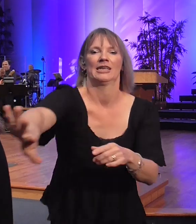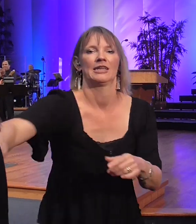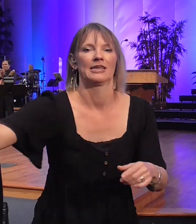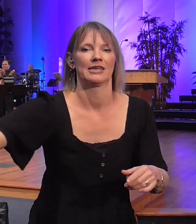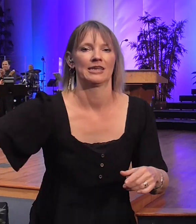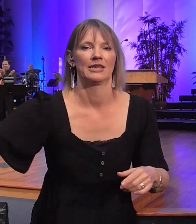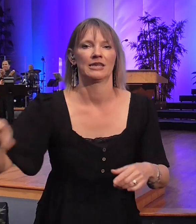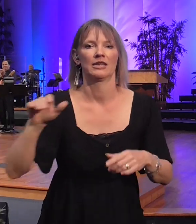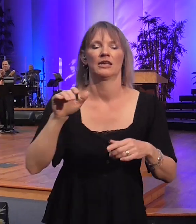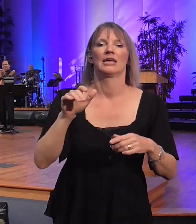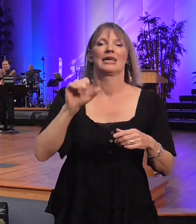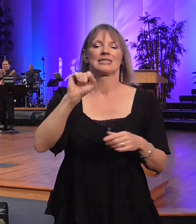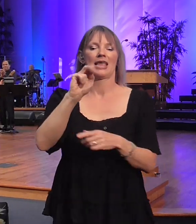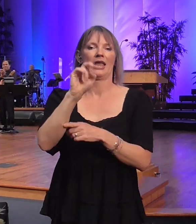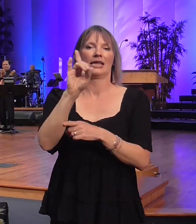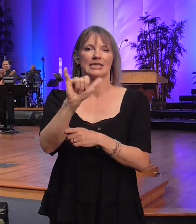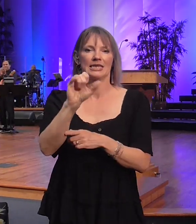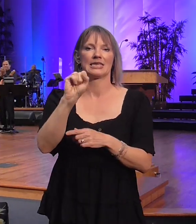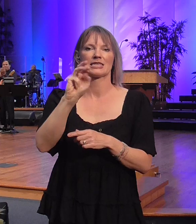Sandy Smith,